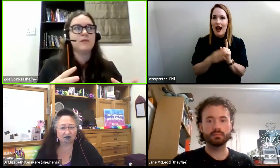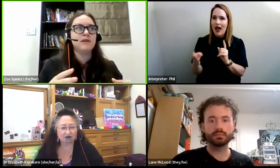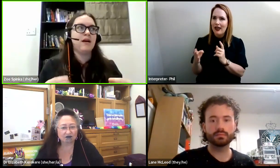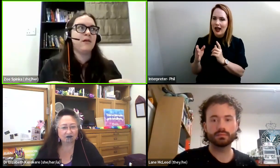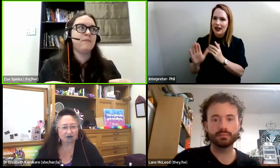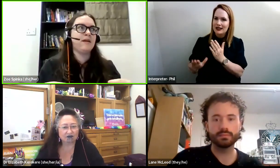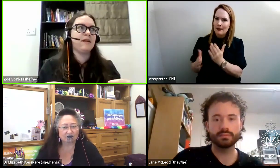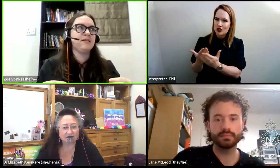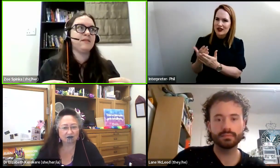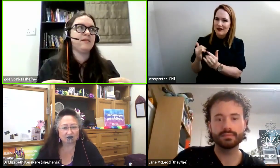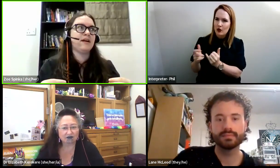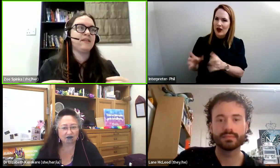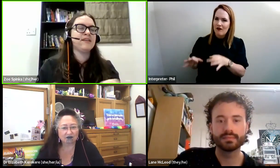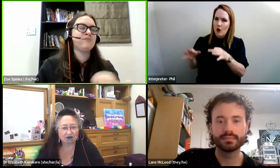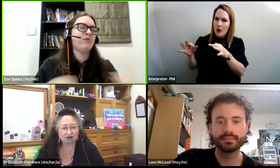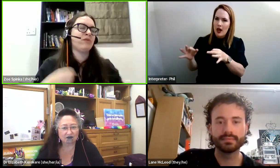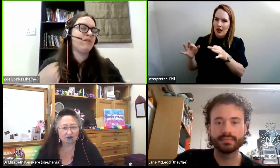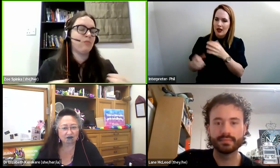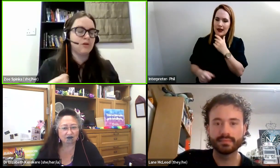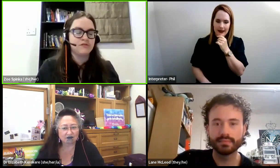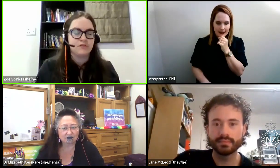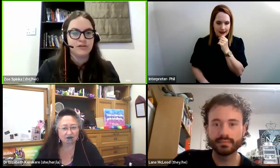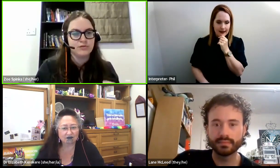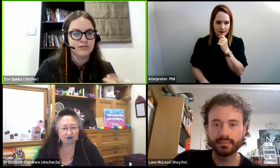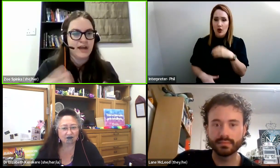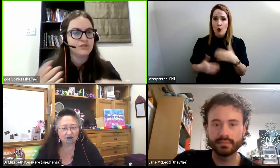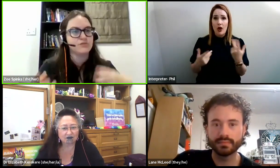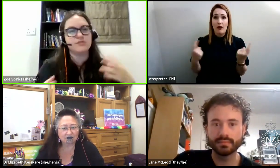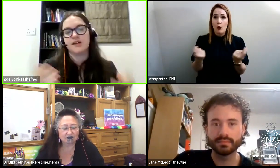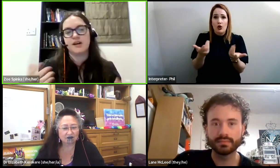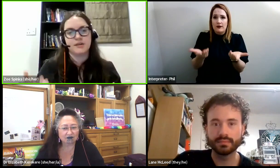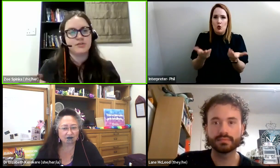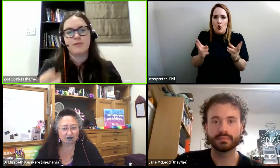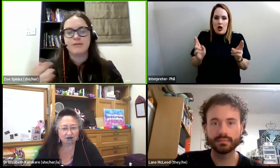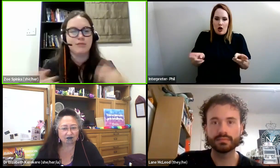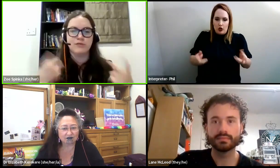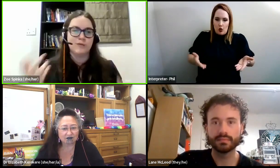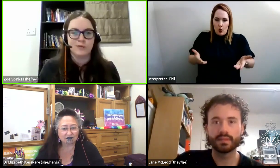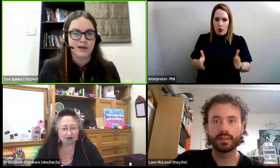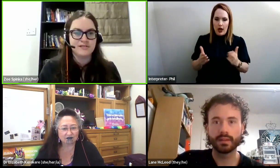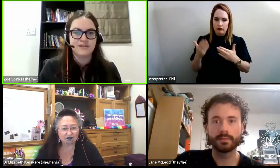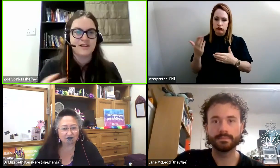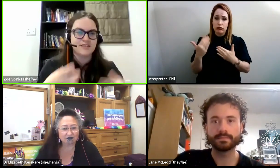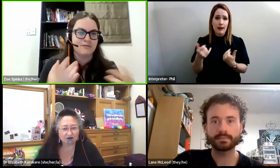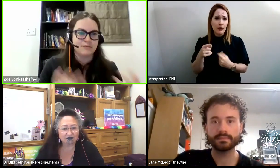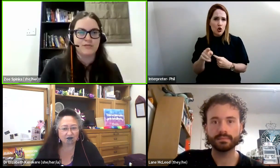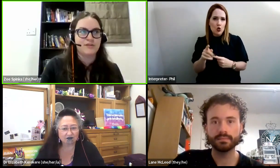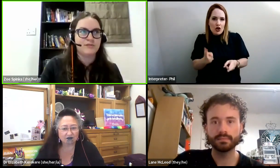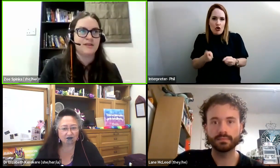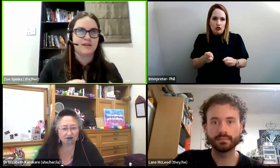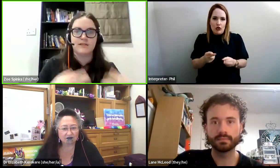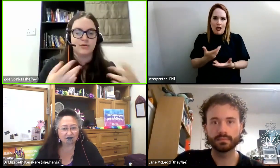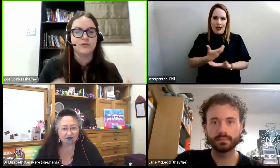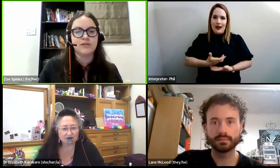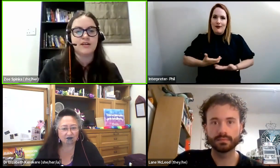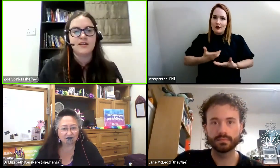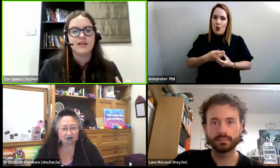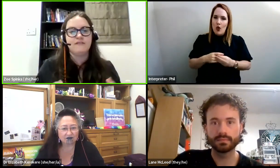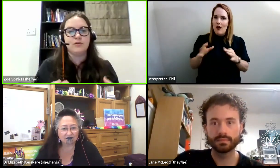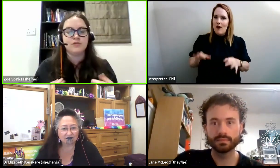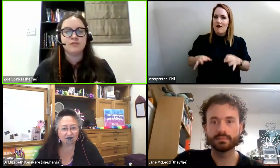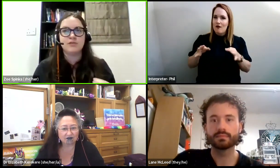formal. I think it's whatever works for you in your natural style. So you might be a more formal writer, and if that's comfortable for you, then I think go for